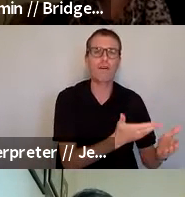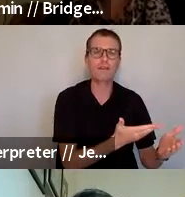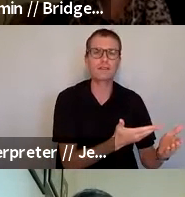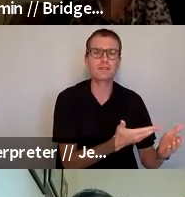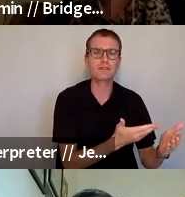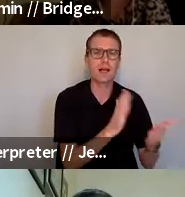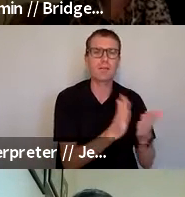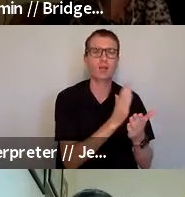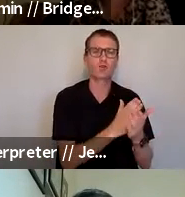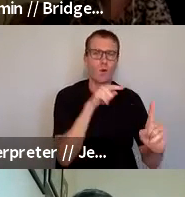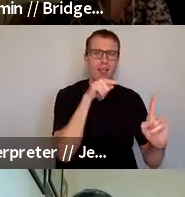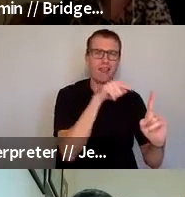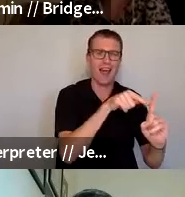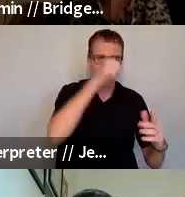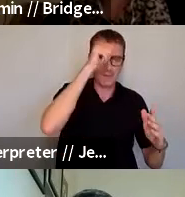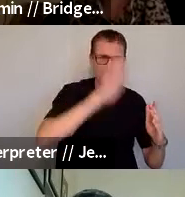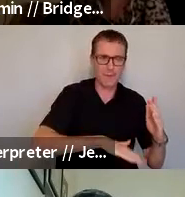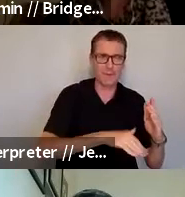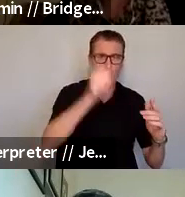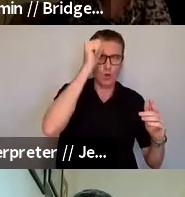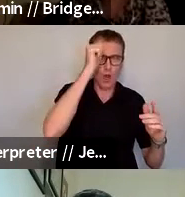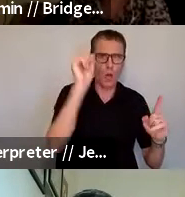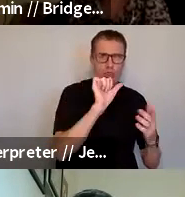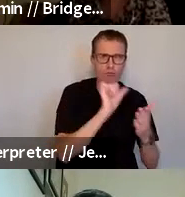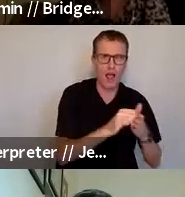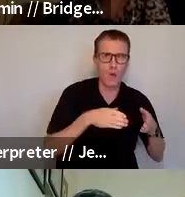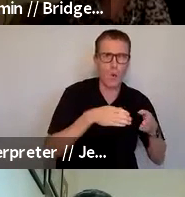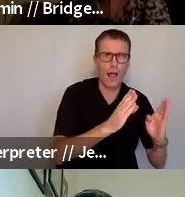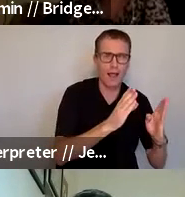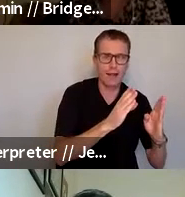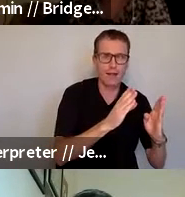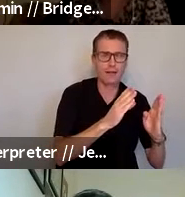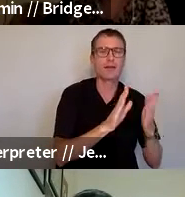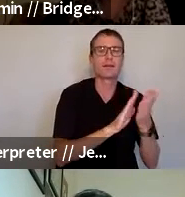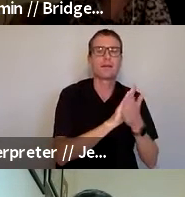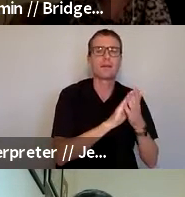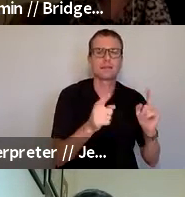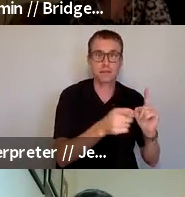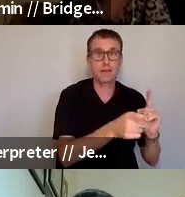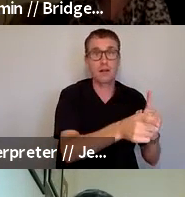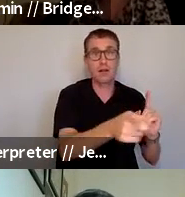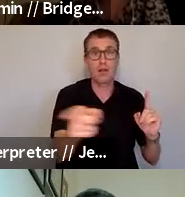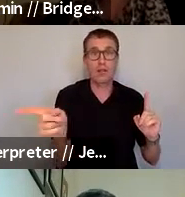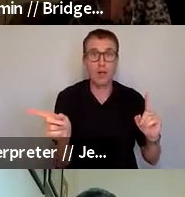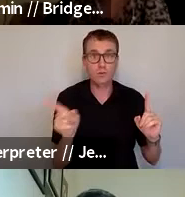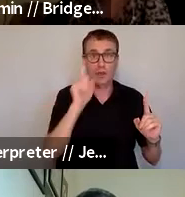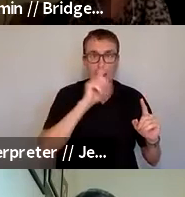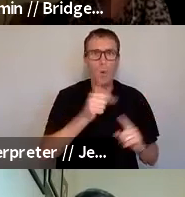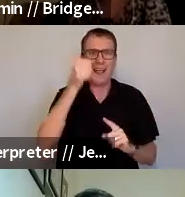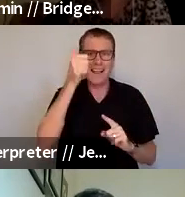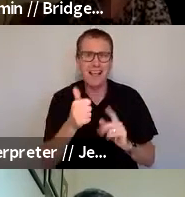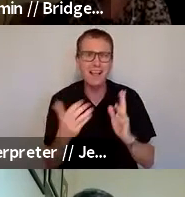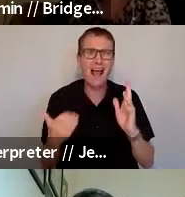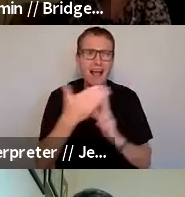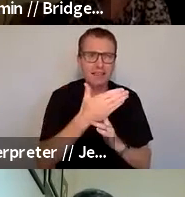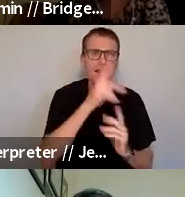in what and know what they're doing, and making sure that they can inform those who are wanting it the best way to actually go about that. So I think